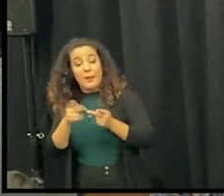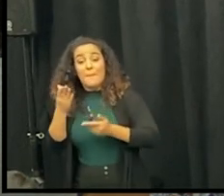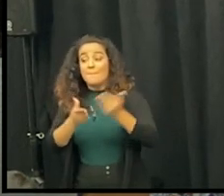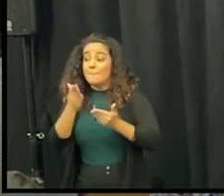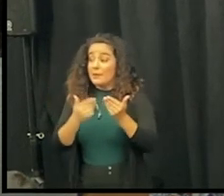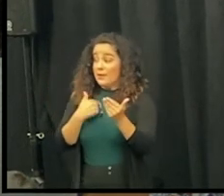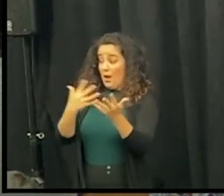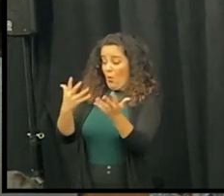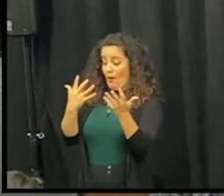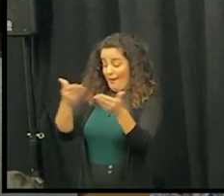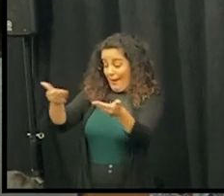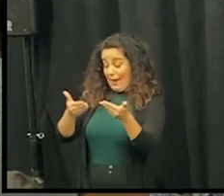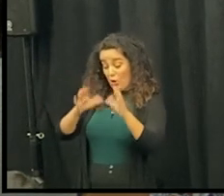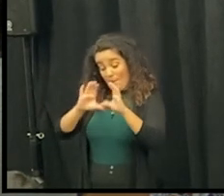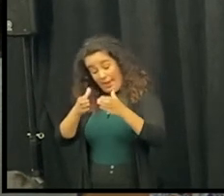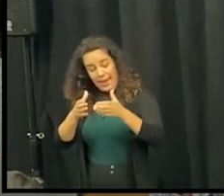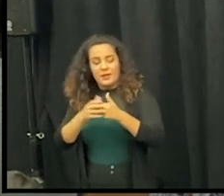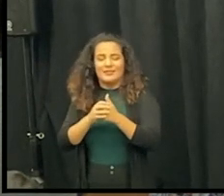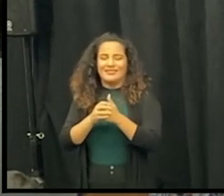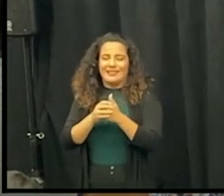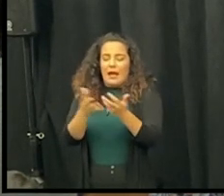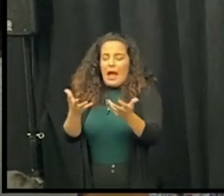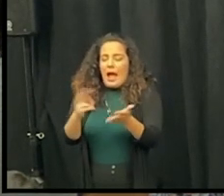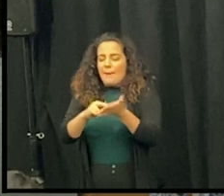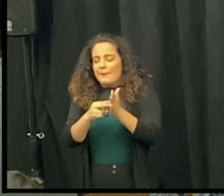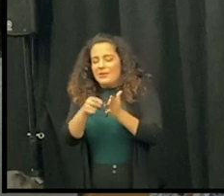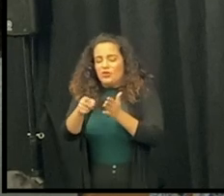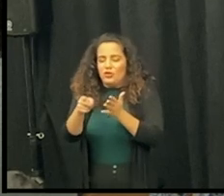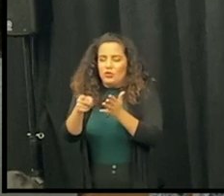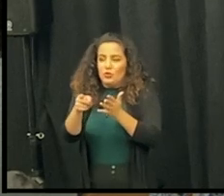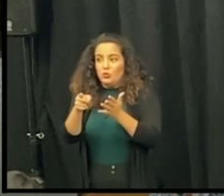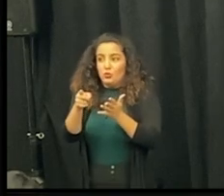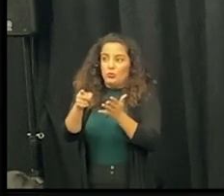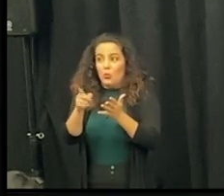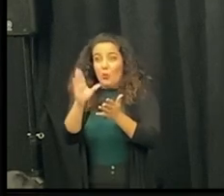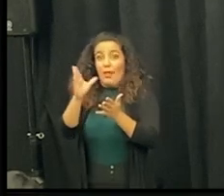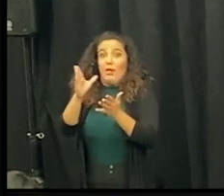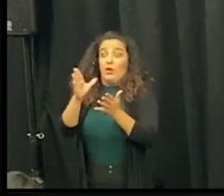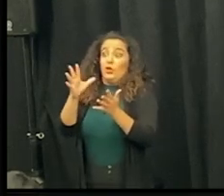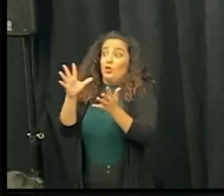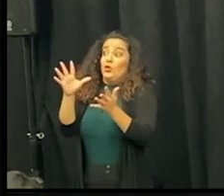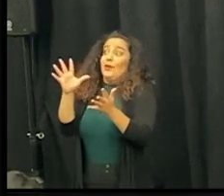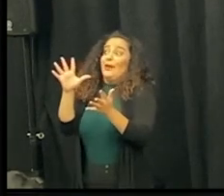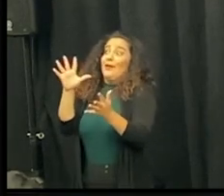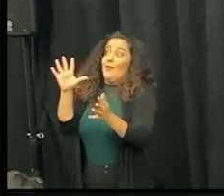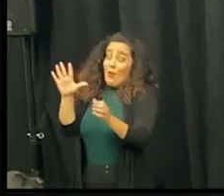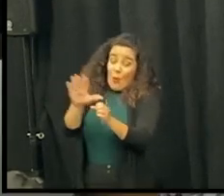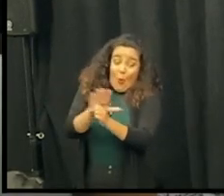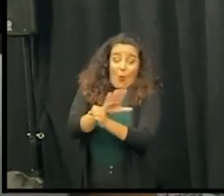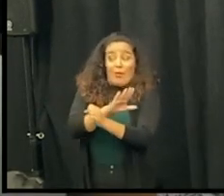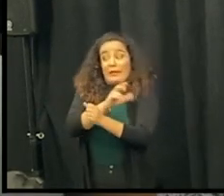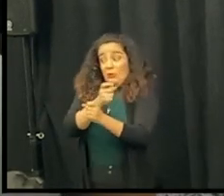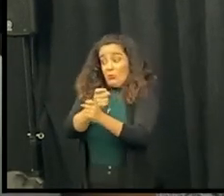And it's not like you can afford to, like, totally ruin the event, but if you're...